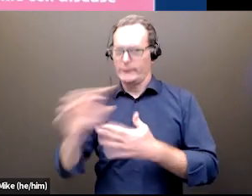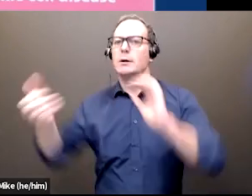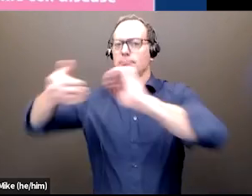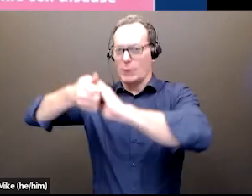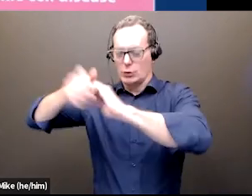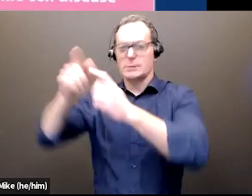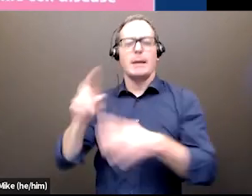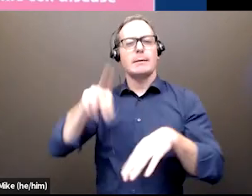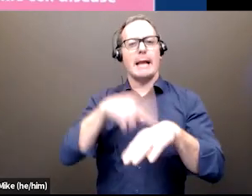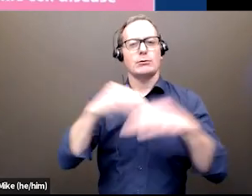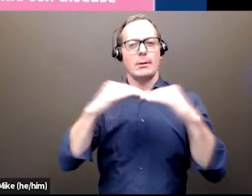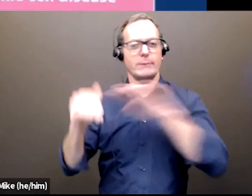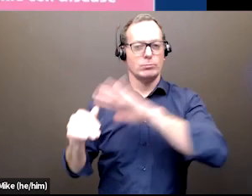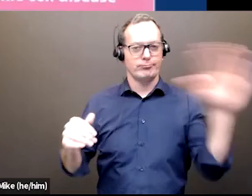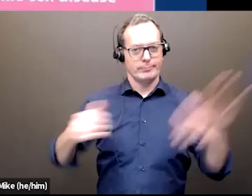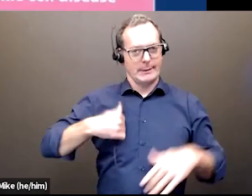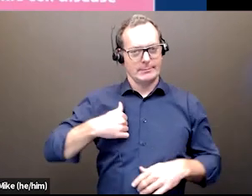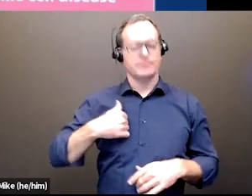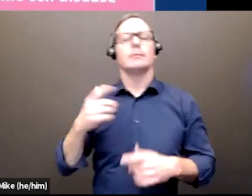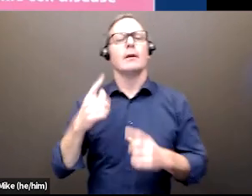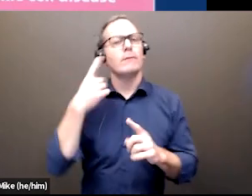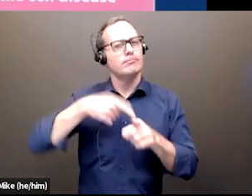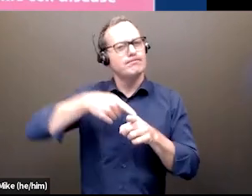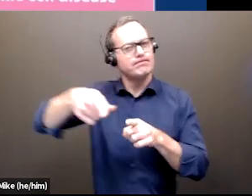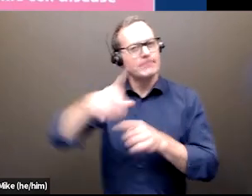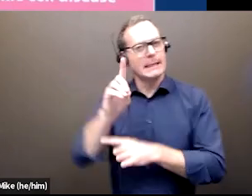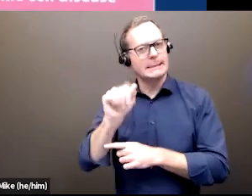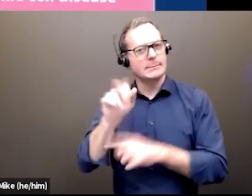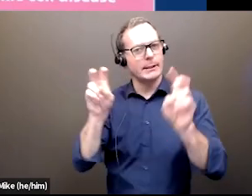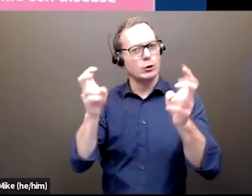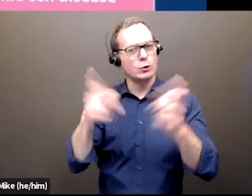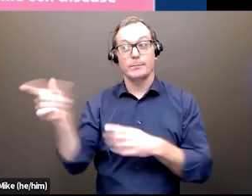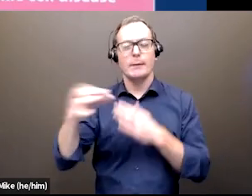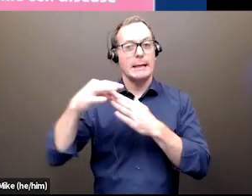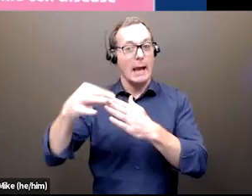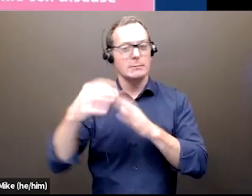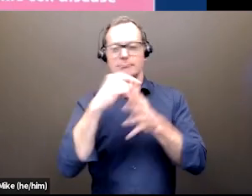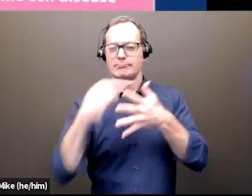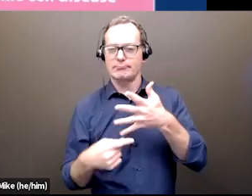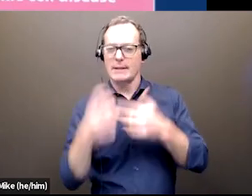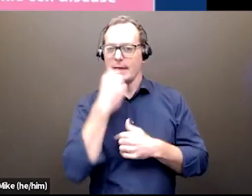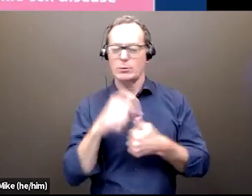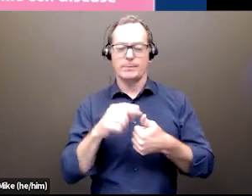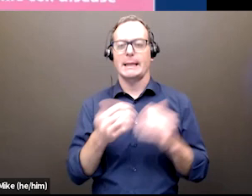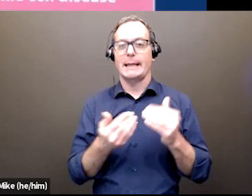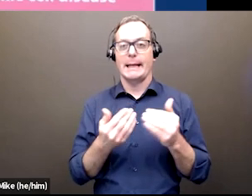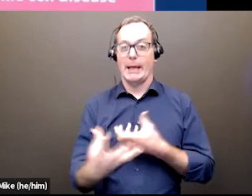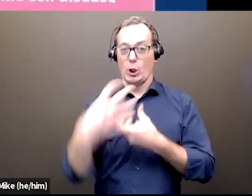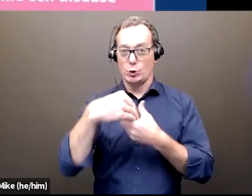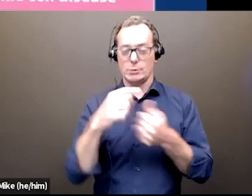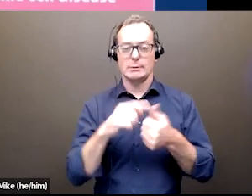national organization dedicated to disability issues and guided by the values of inclusion, equality, and